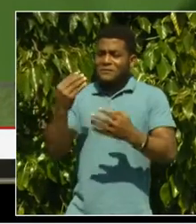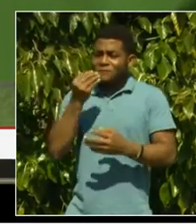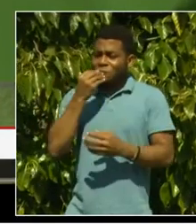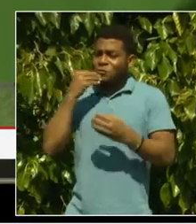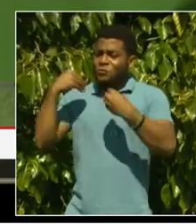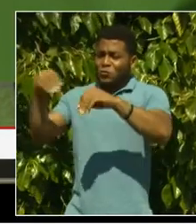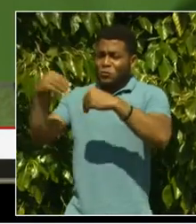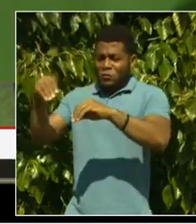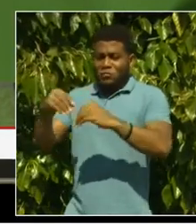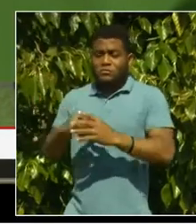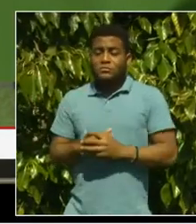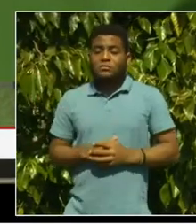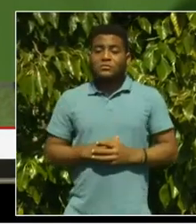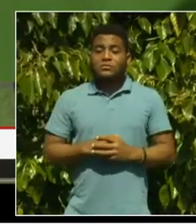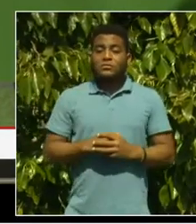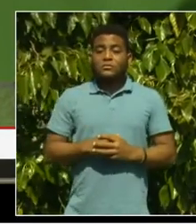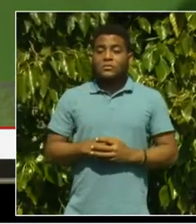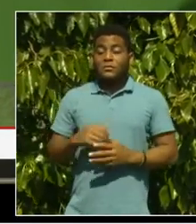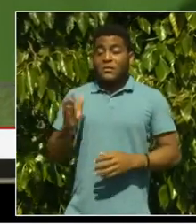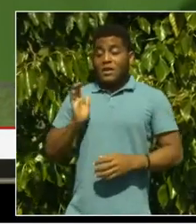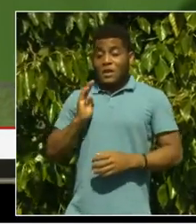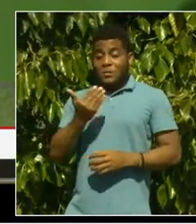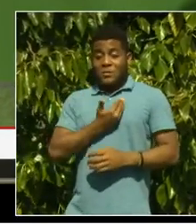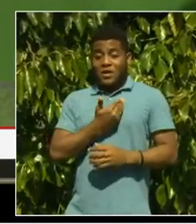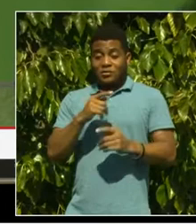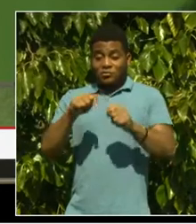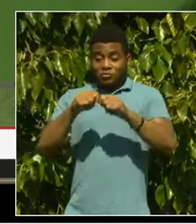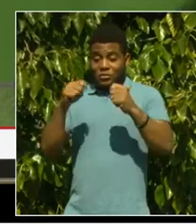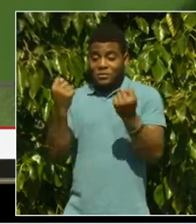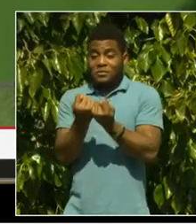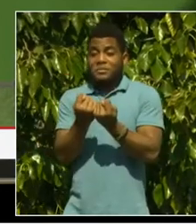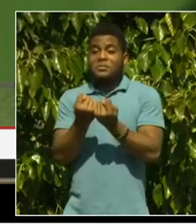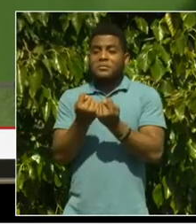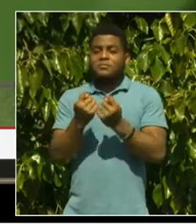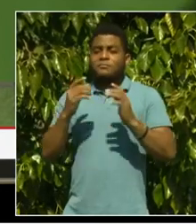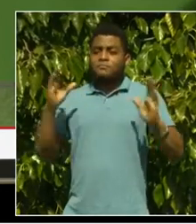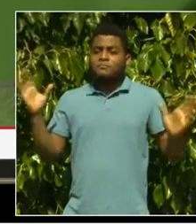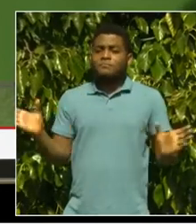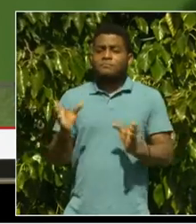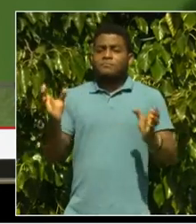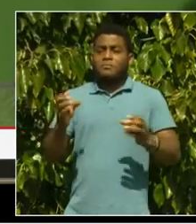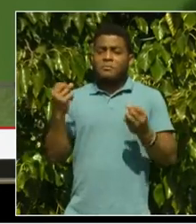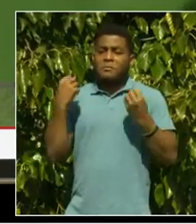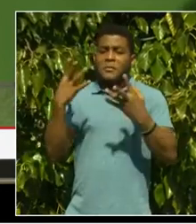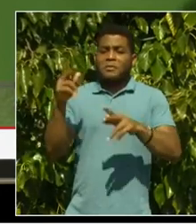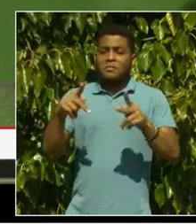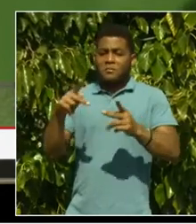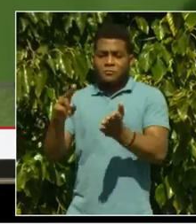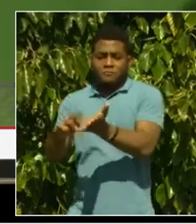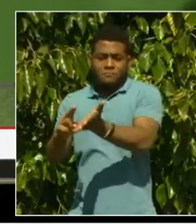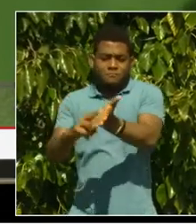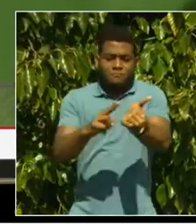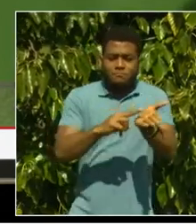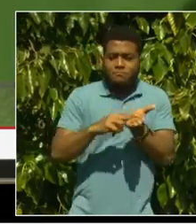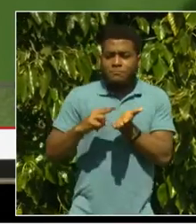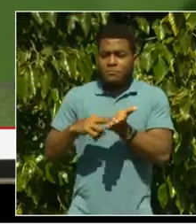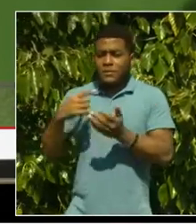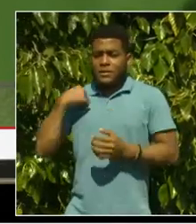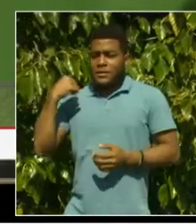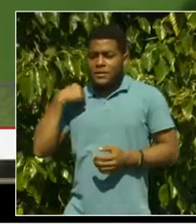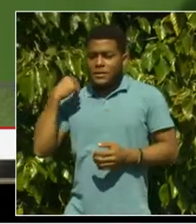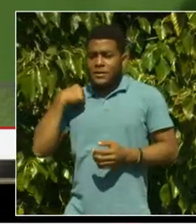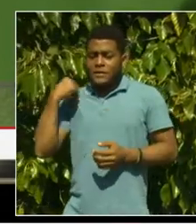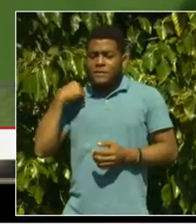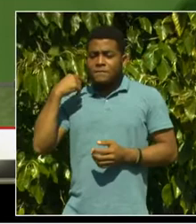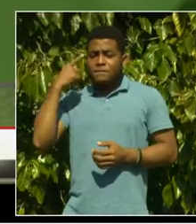as well as SNAP and senior FMNP. In 2019, our mobile market sales represented 2% of all